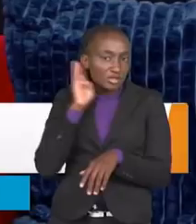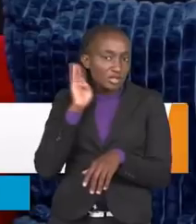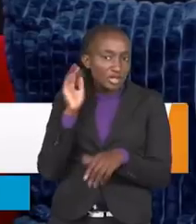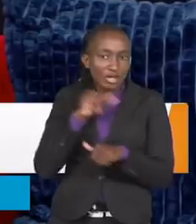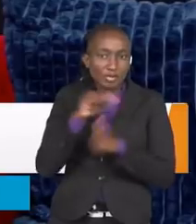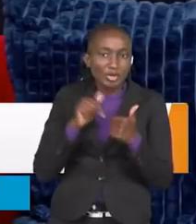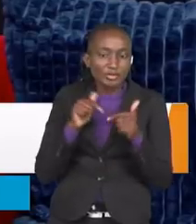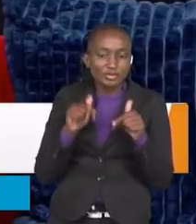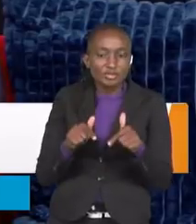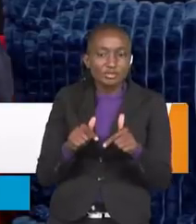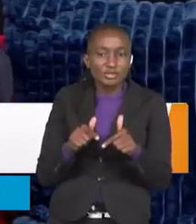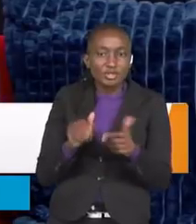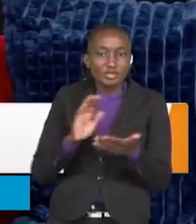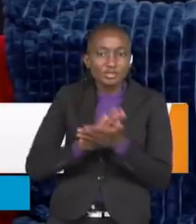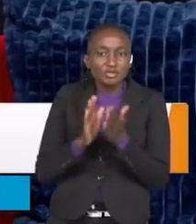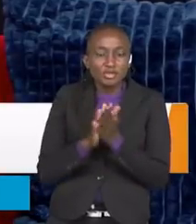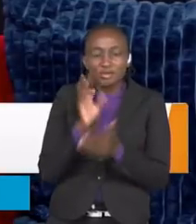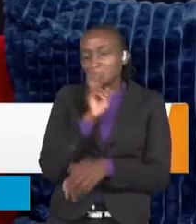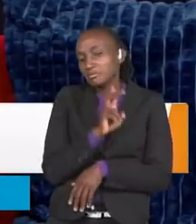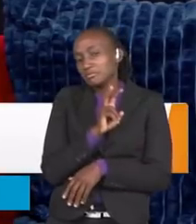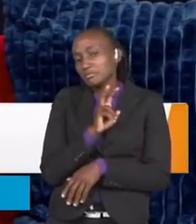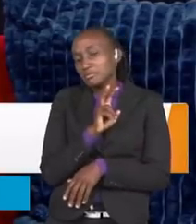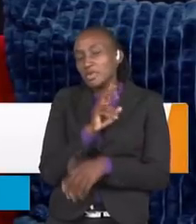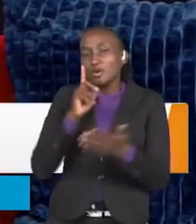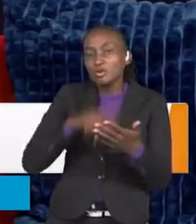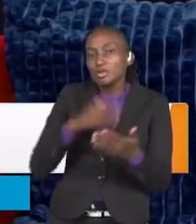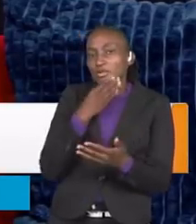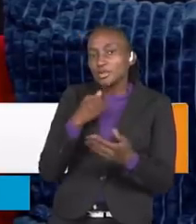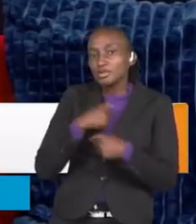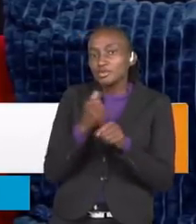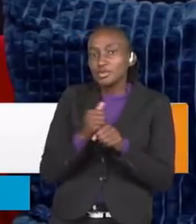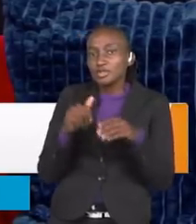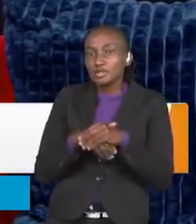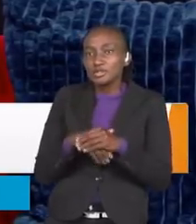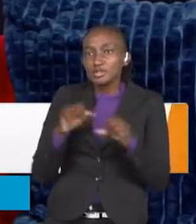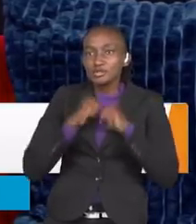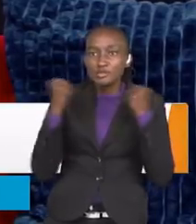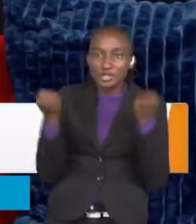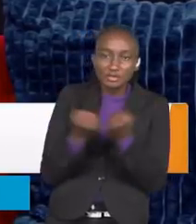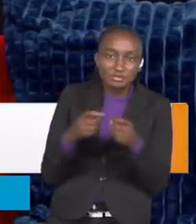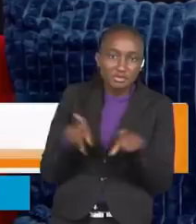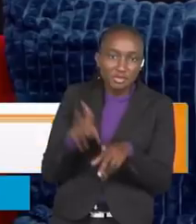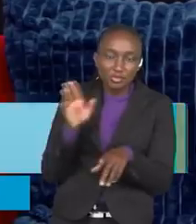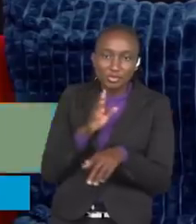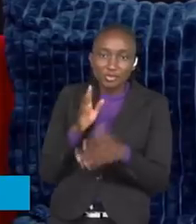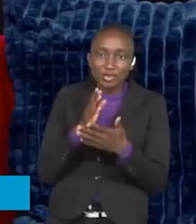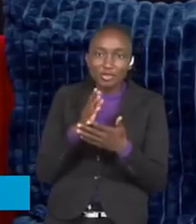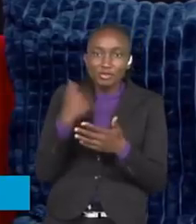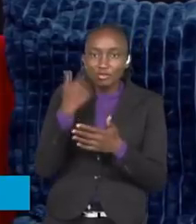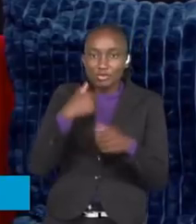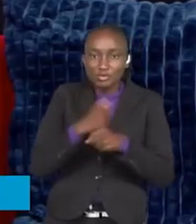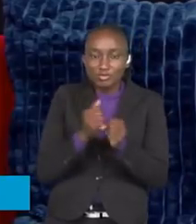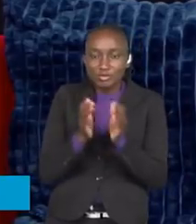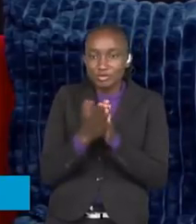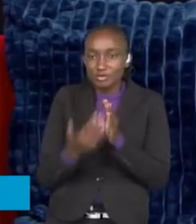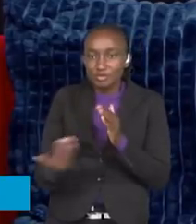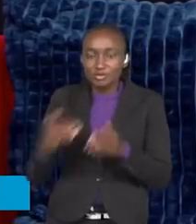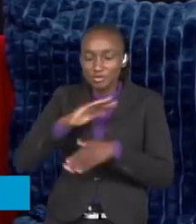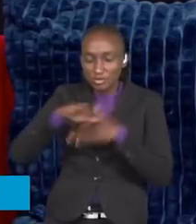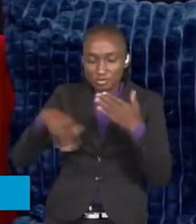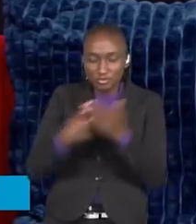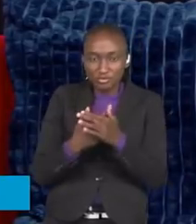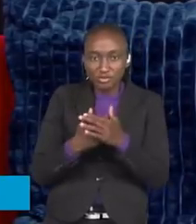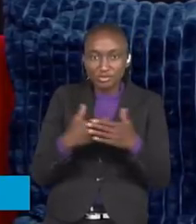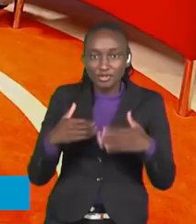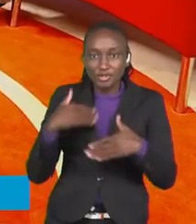kind of spectators. So what are the men doing in the society? And of course, women as counterparts, what are they doing with the kids? All that coming to you after a